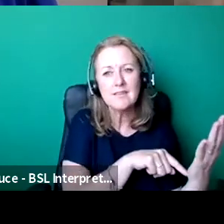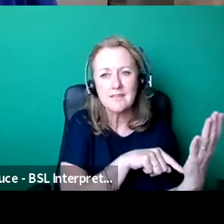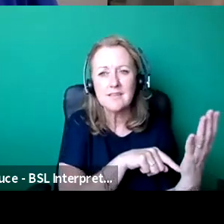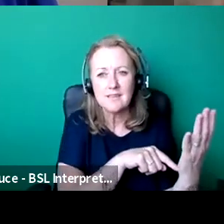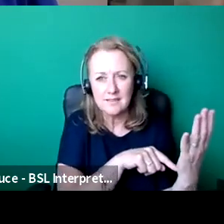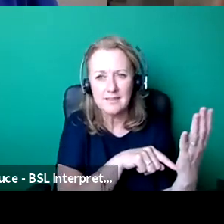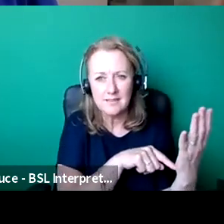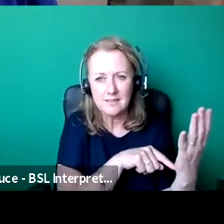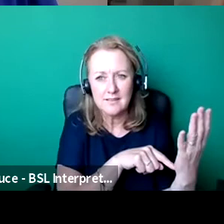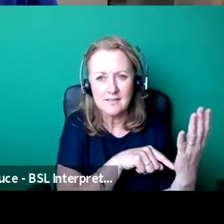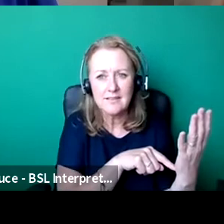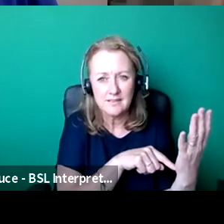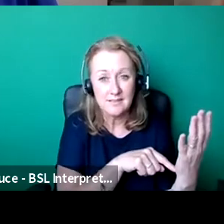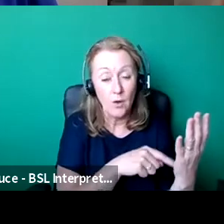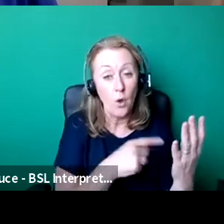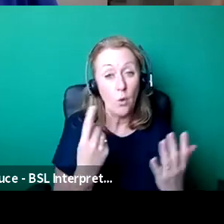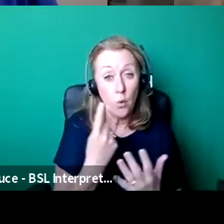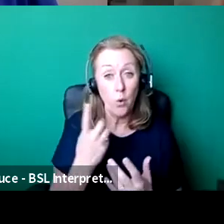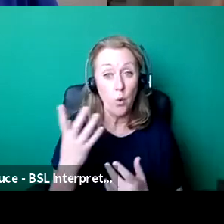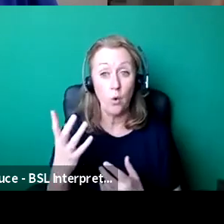audience, people in Egypt.